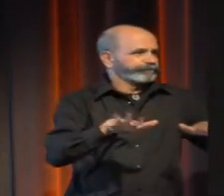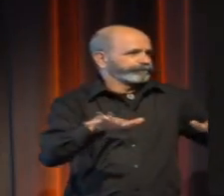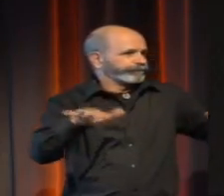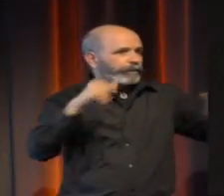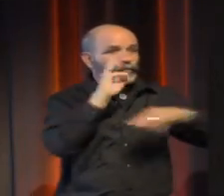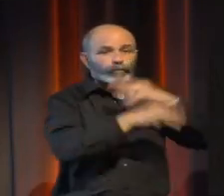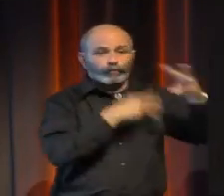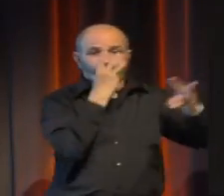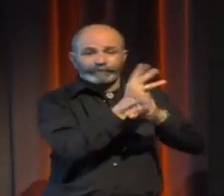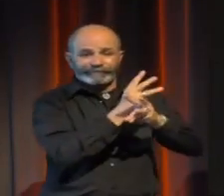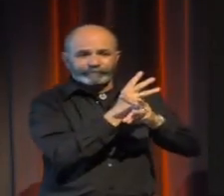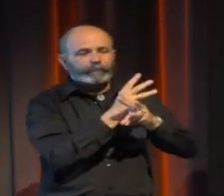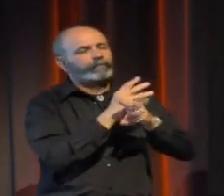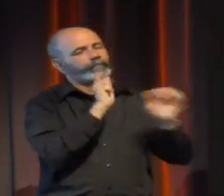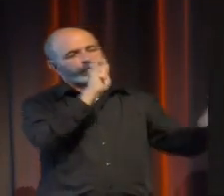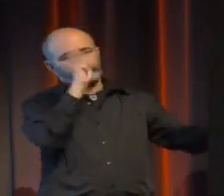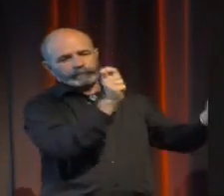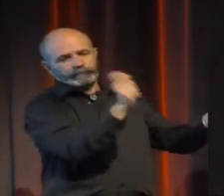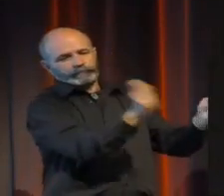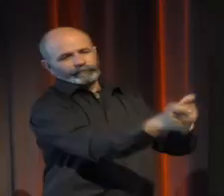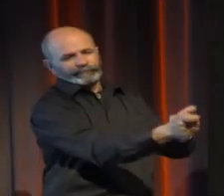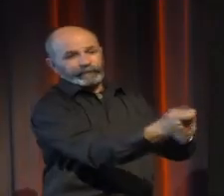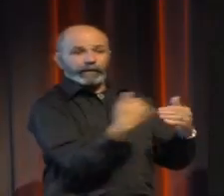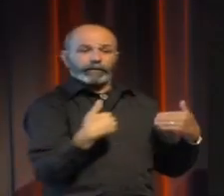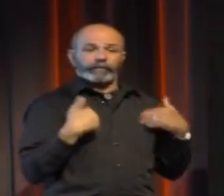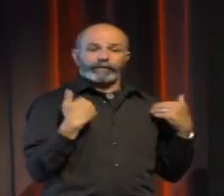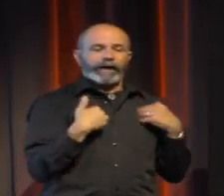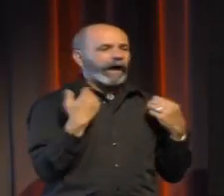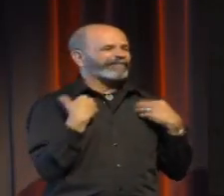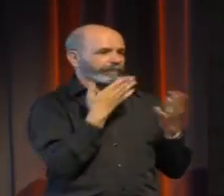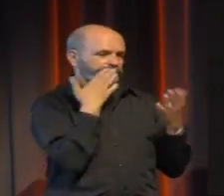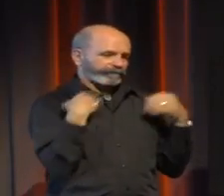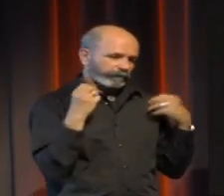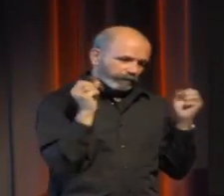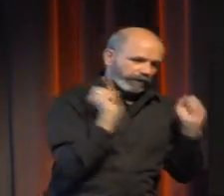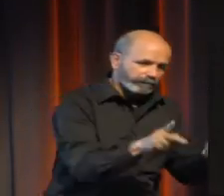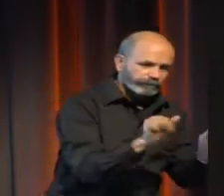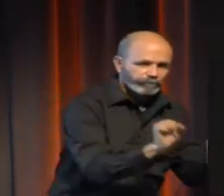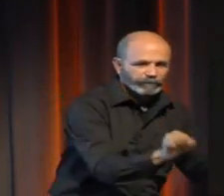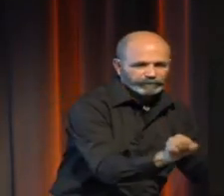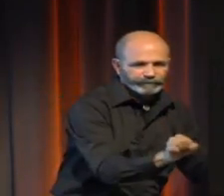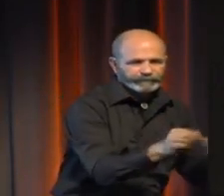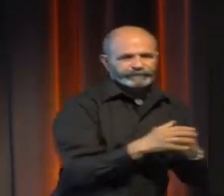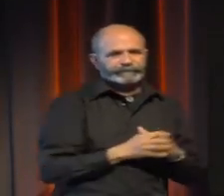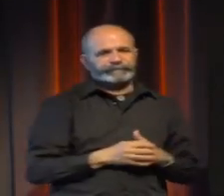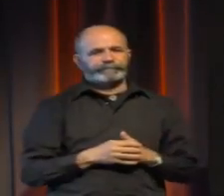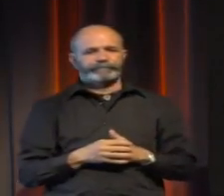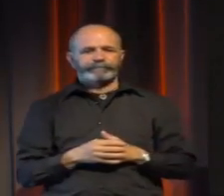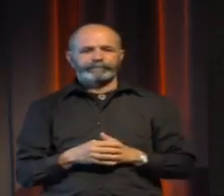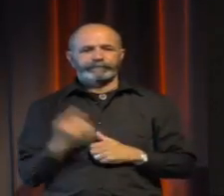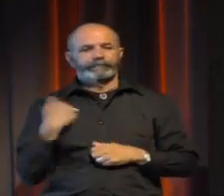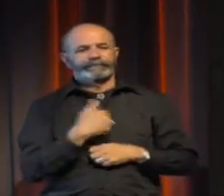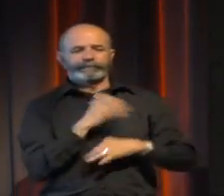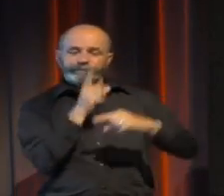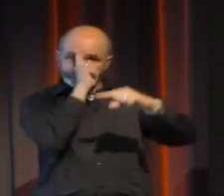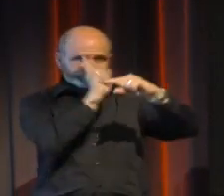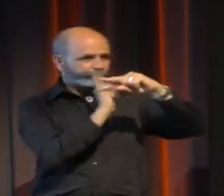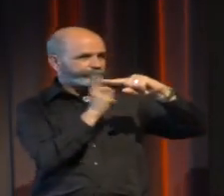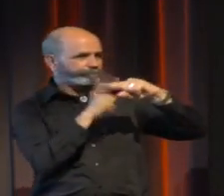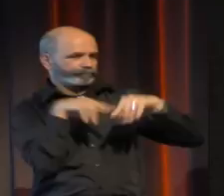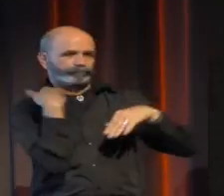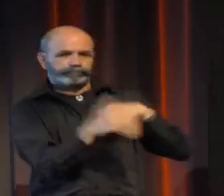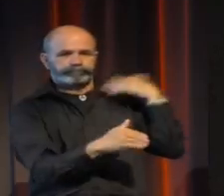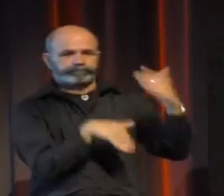positive potential that youth have in the modern world and the opportunity to have a positive effect on things globally, on